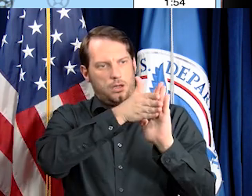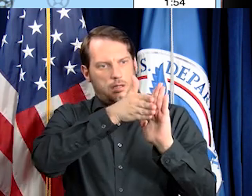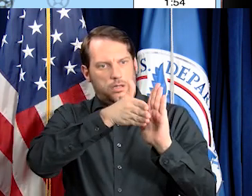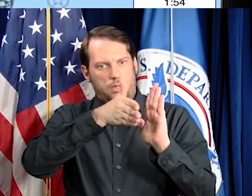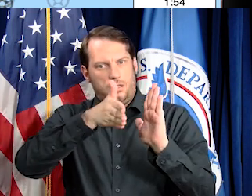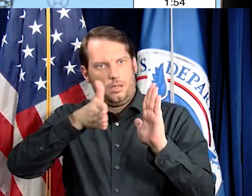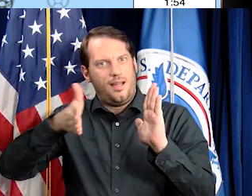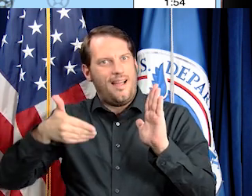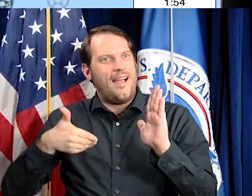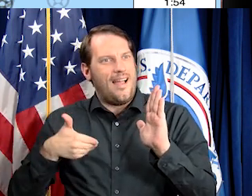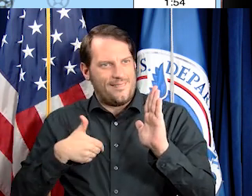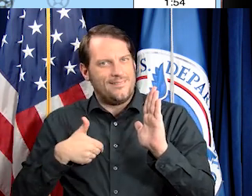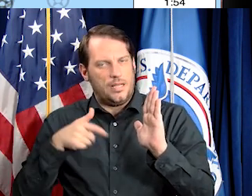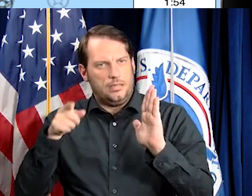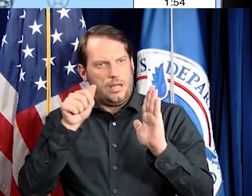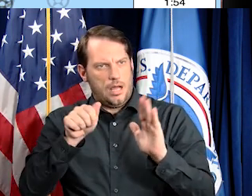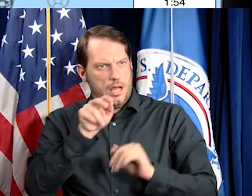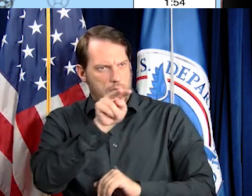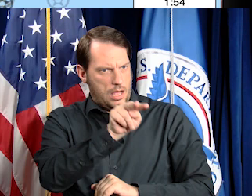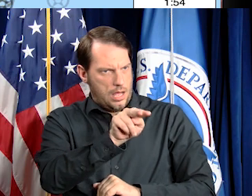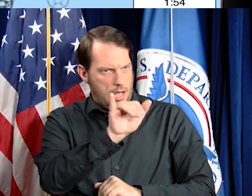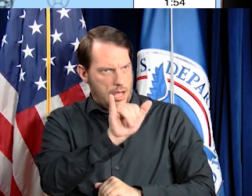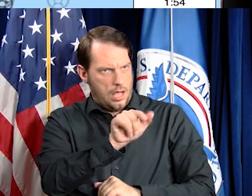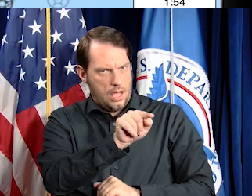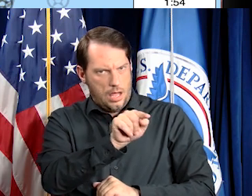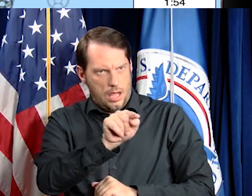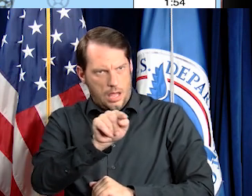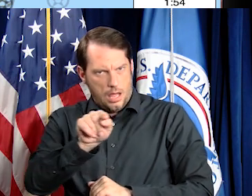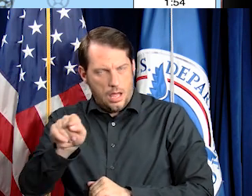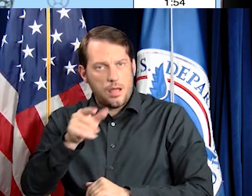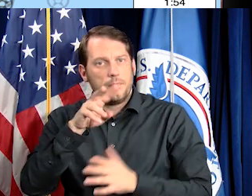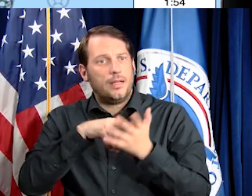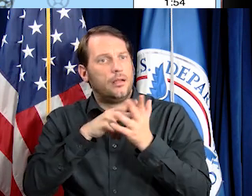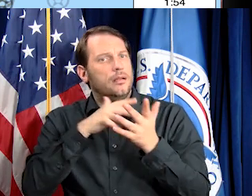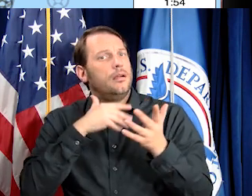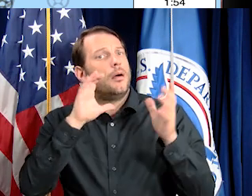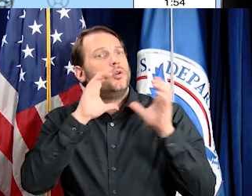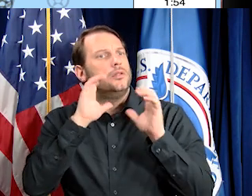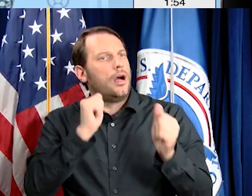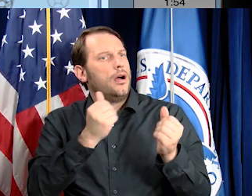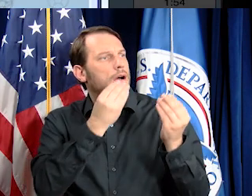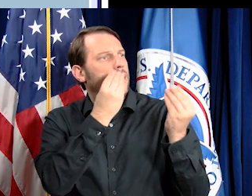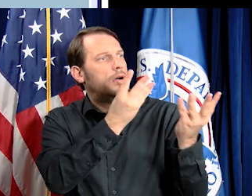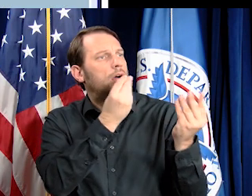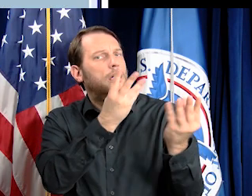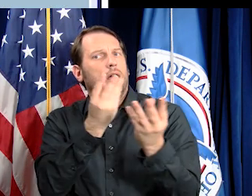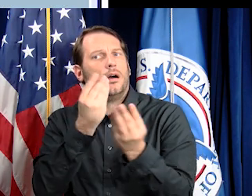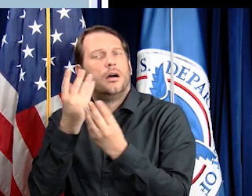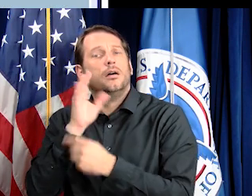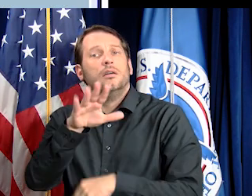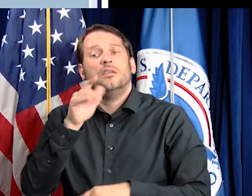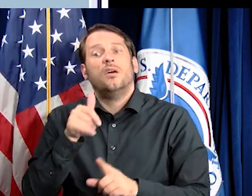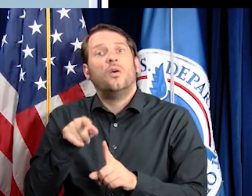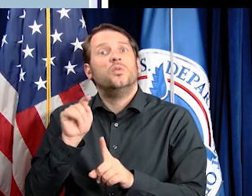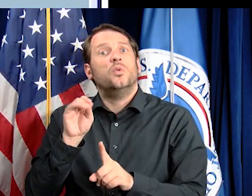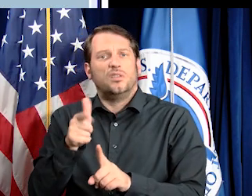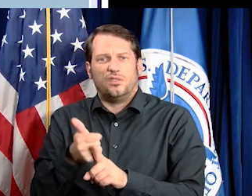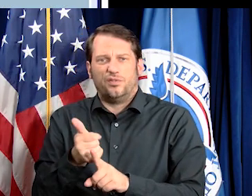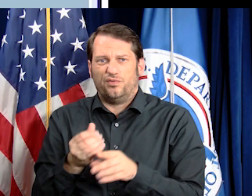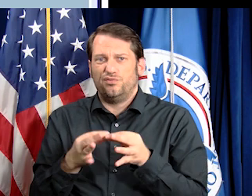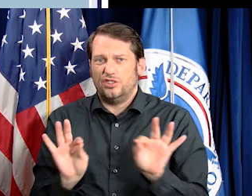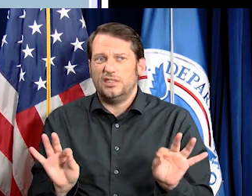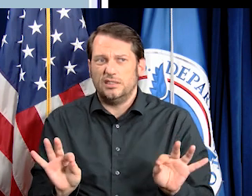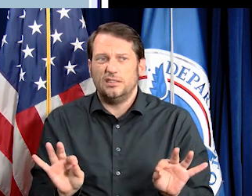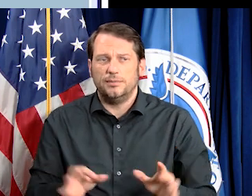to communicate the information and more interactive. And these are free tools, easy to use. I also like this one where it was a great